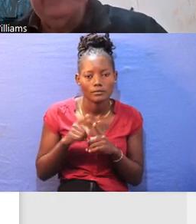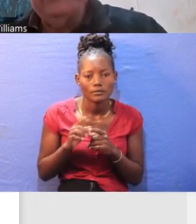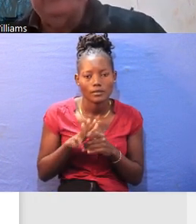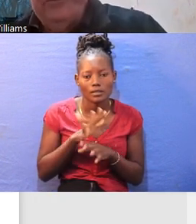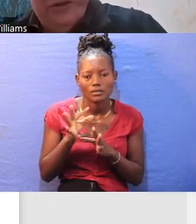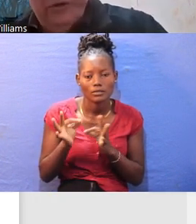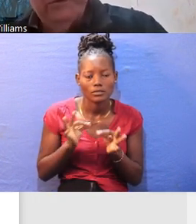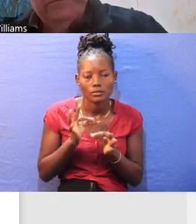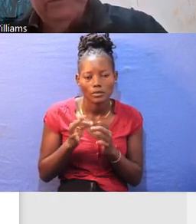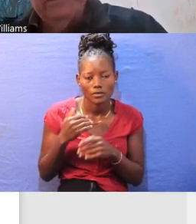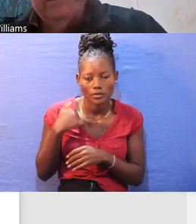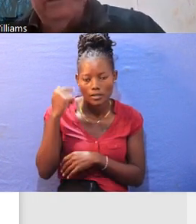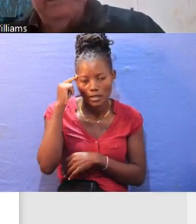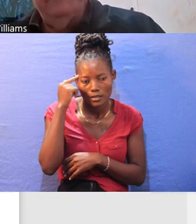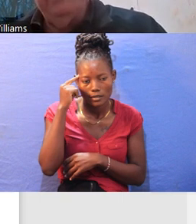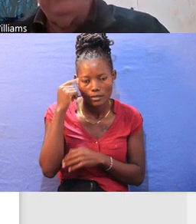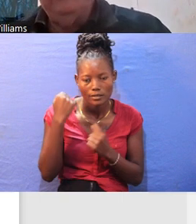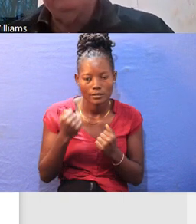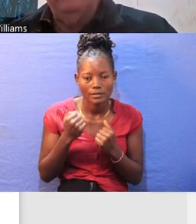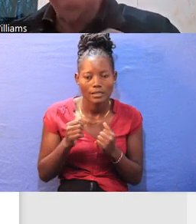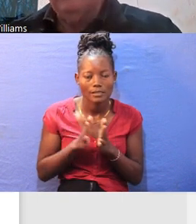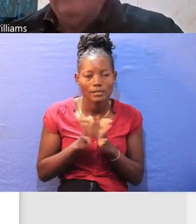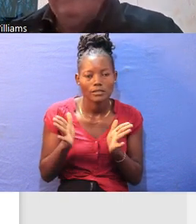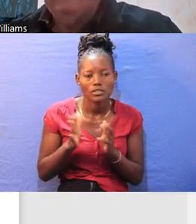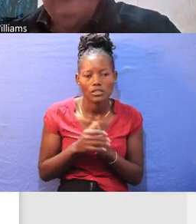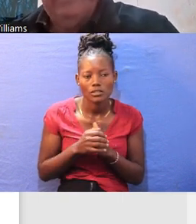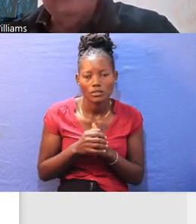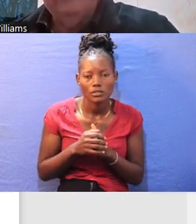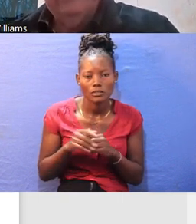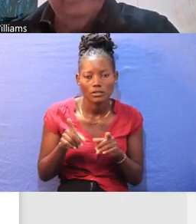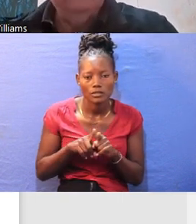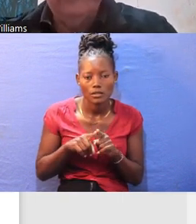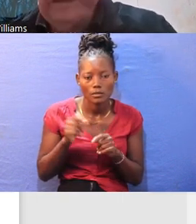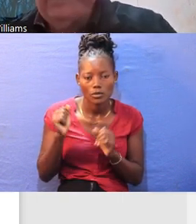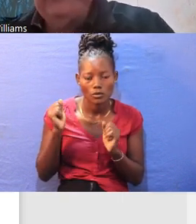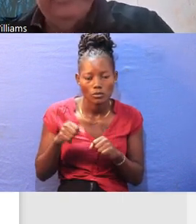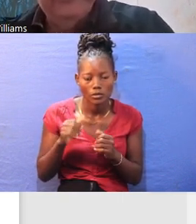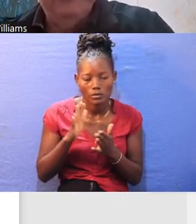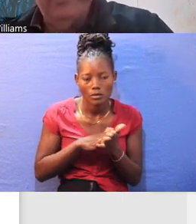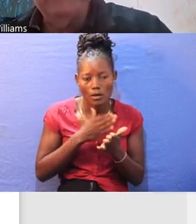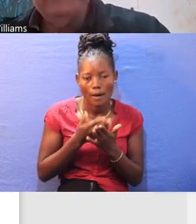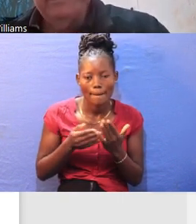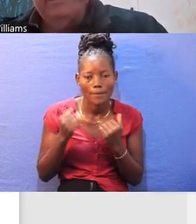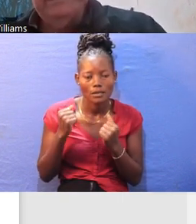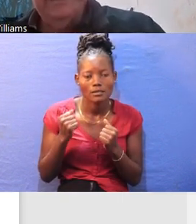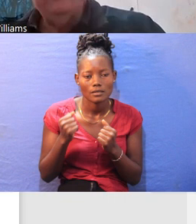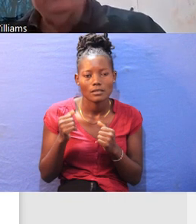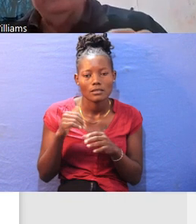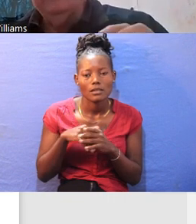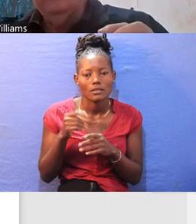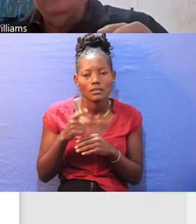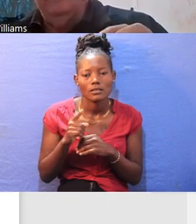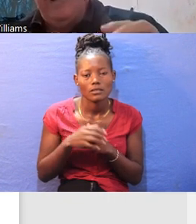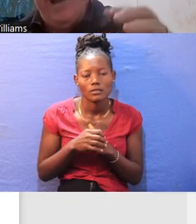that strength is general, but then you can apply that strength in your activity or your sport. And I think